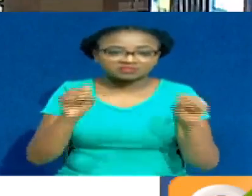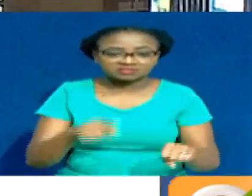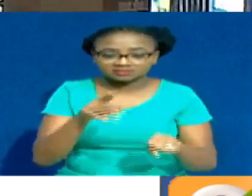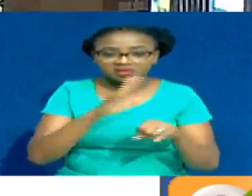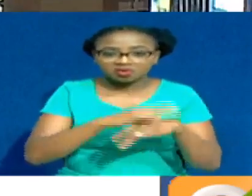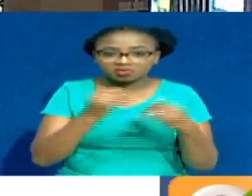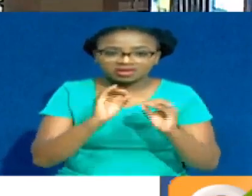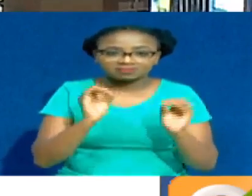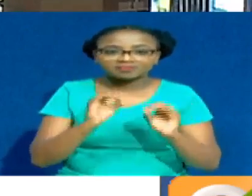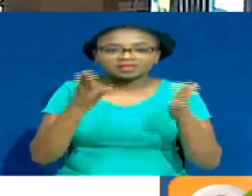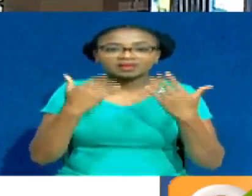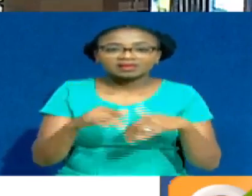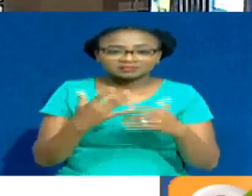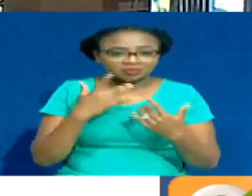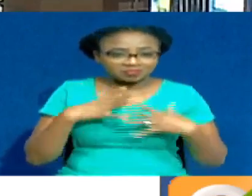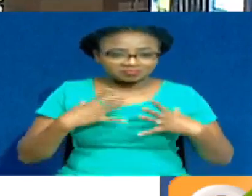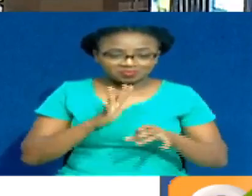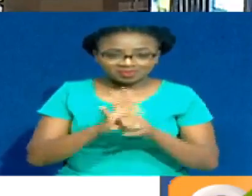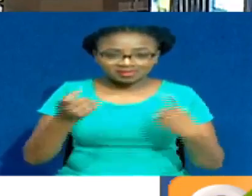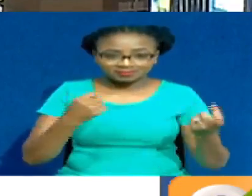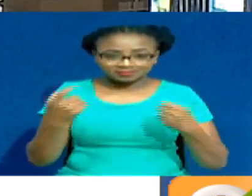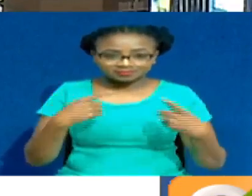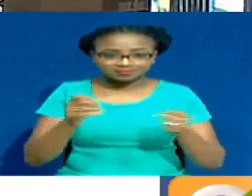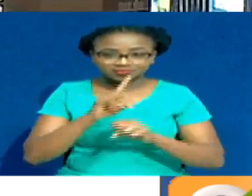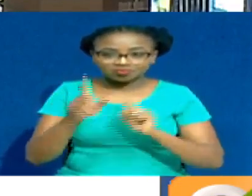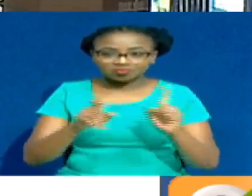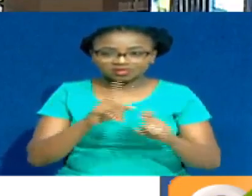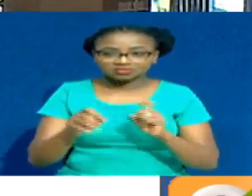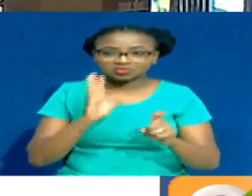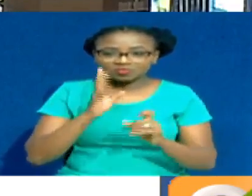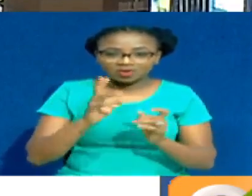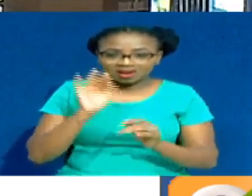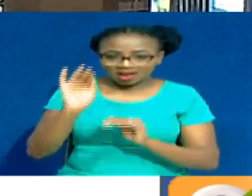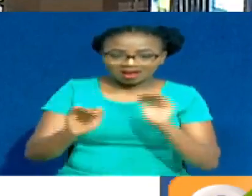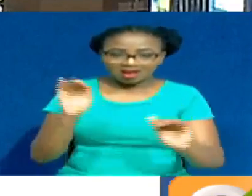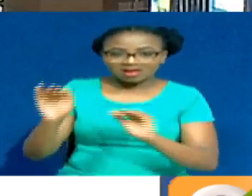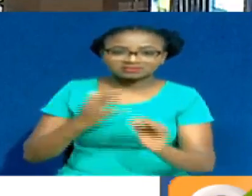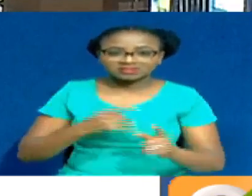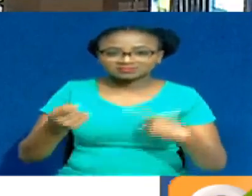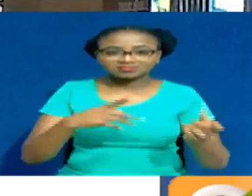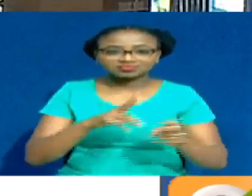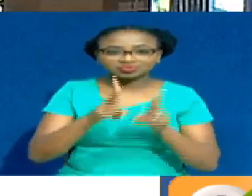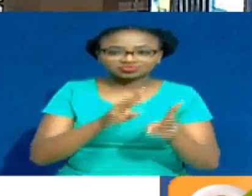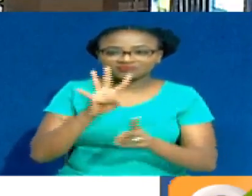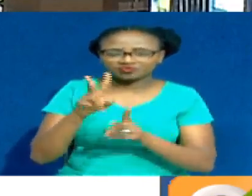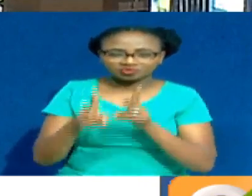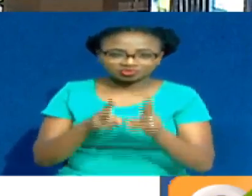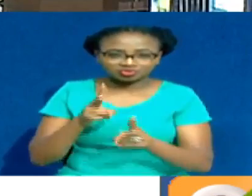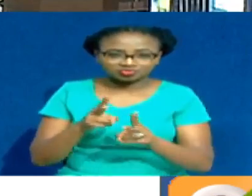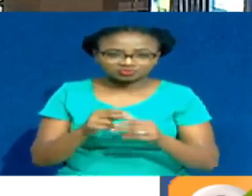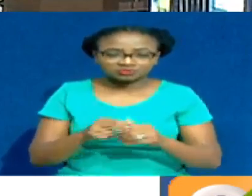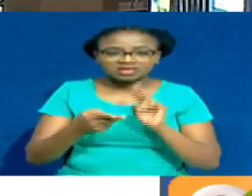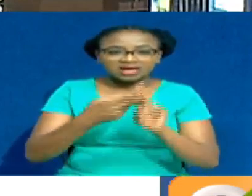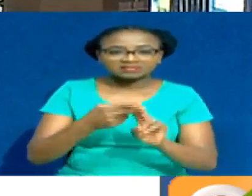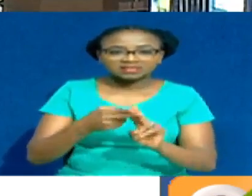the state of our land. Lots of questions for Madam CS, and we'll keep sending them her way. Keep talking to us. 22422 is the SMS line.